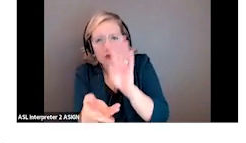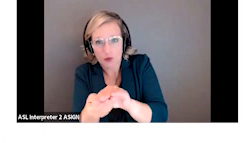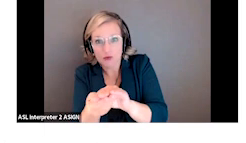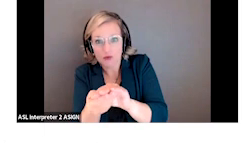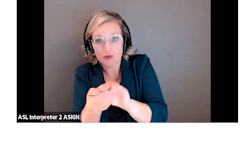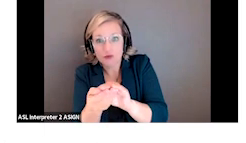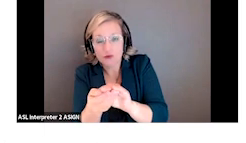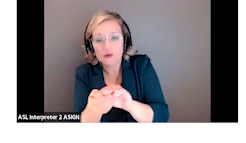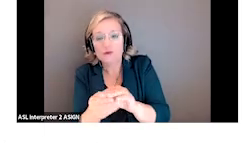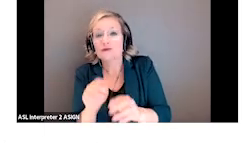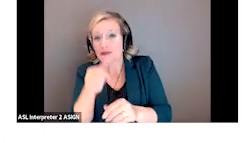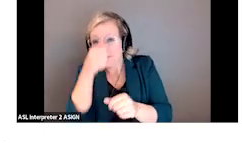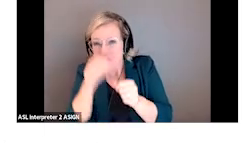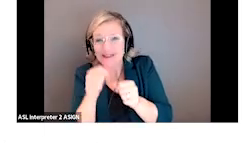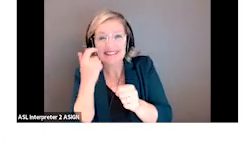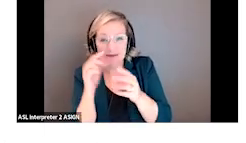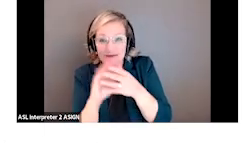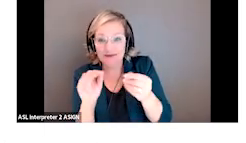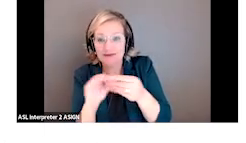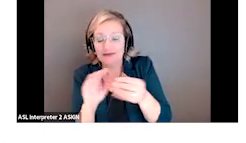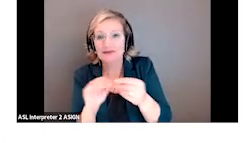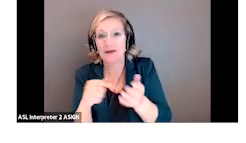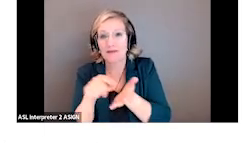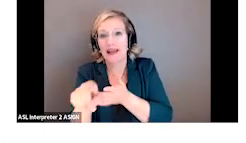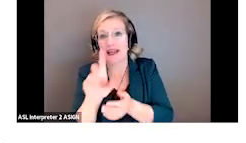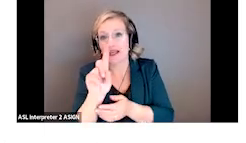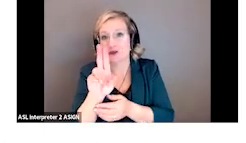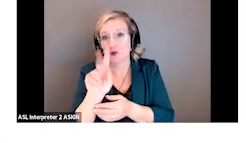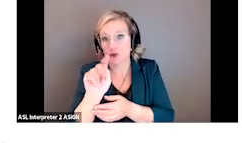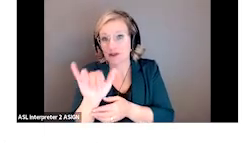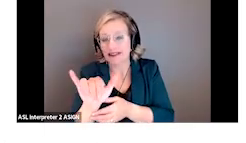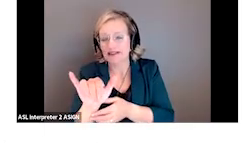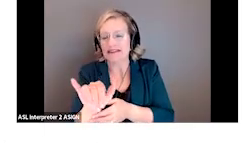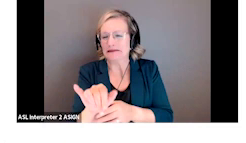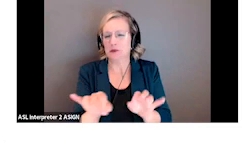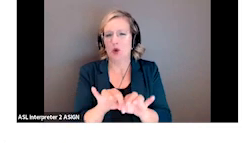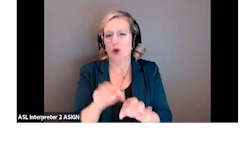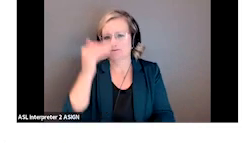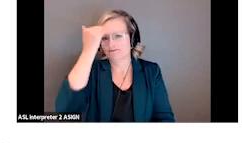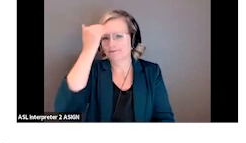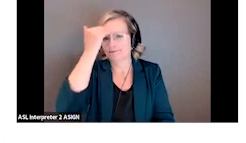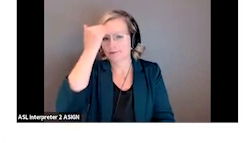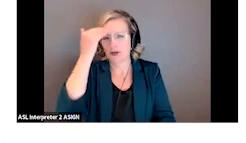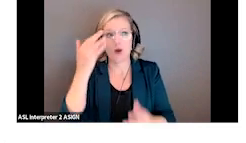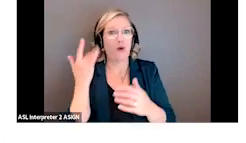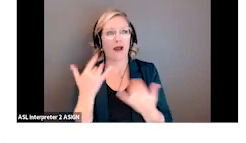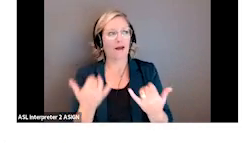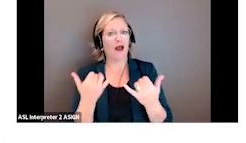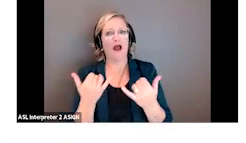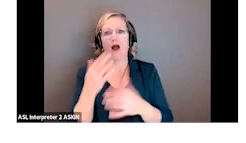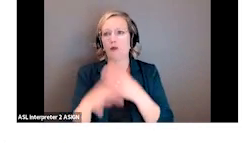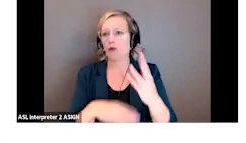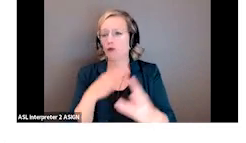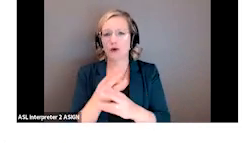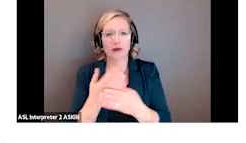The duties are a key part that we have to pay attention to, especially as we have global supply chains. Now with food